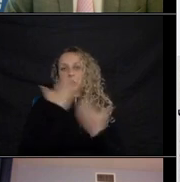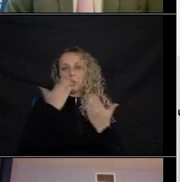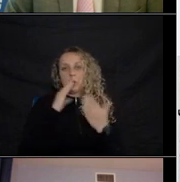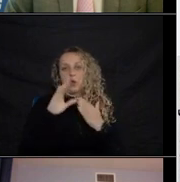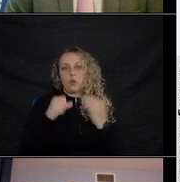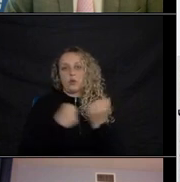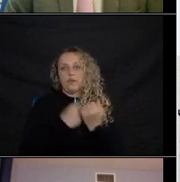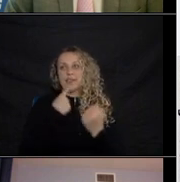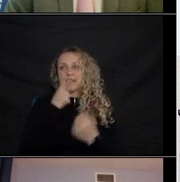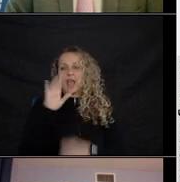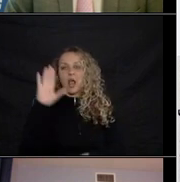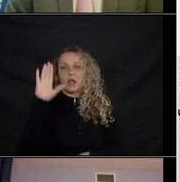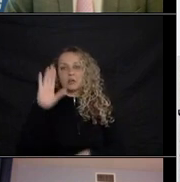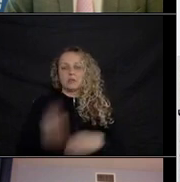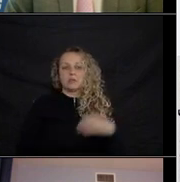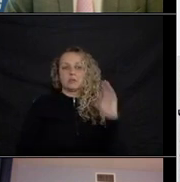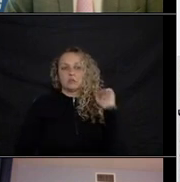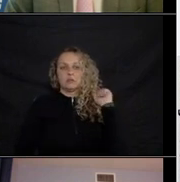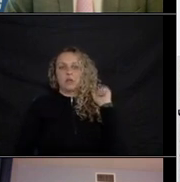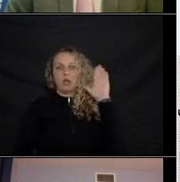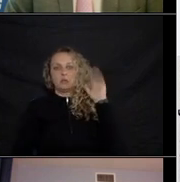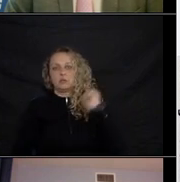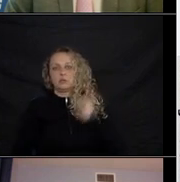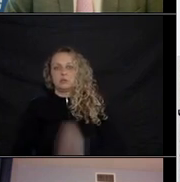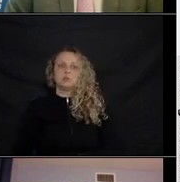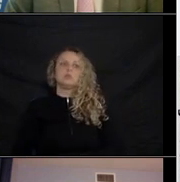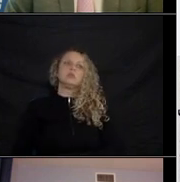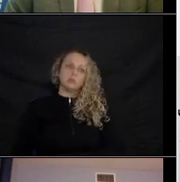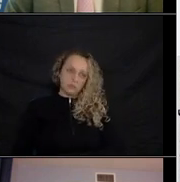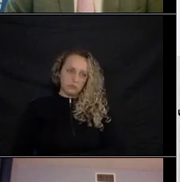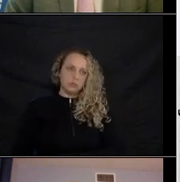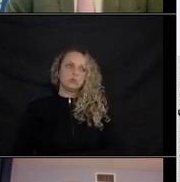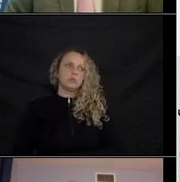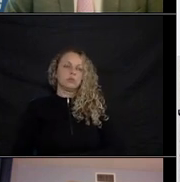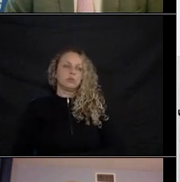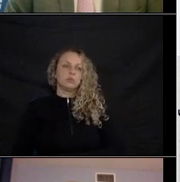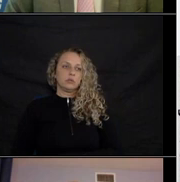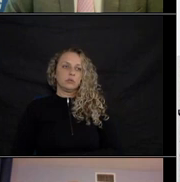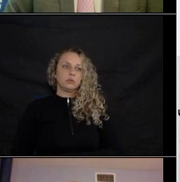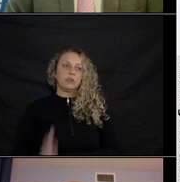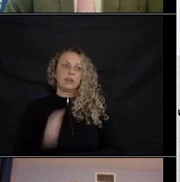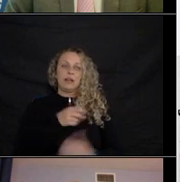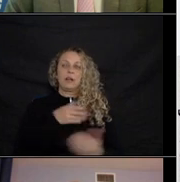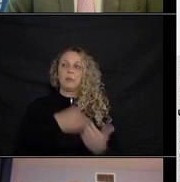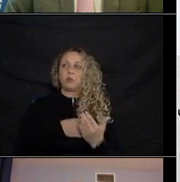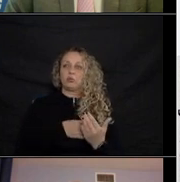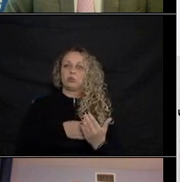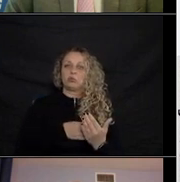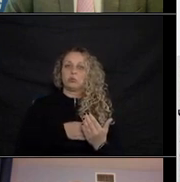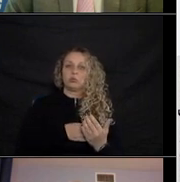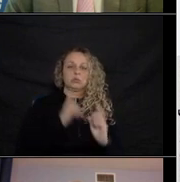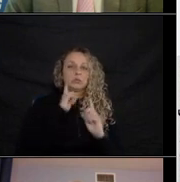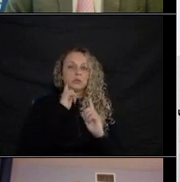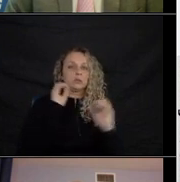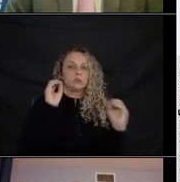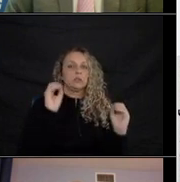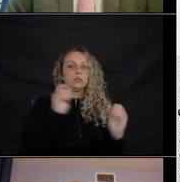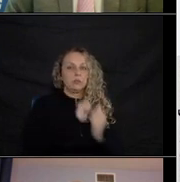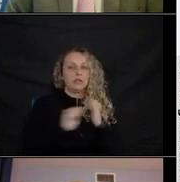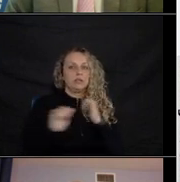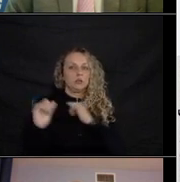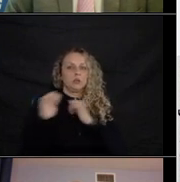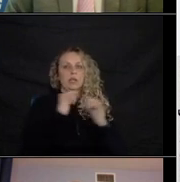in favor state so by saying aye. Aye. Aye. Any opposed? Hearing none, motion